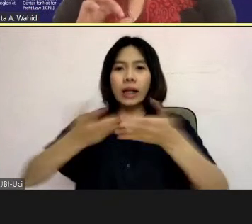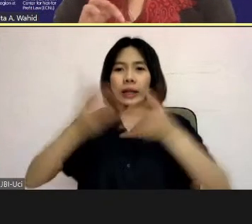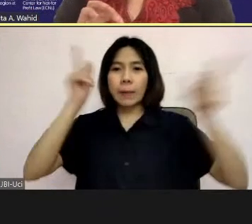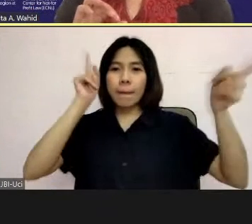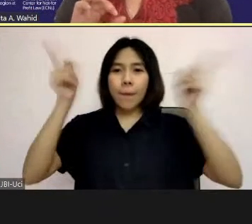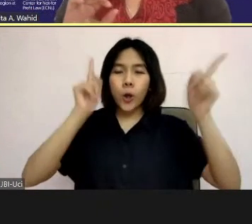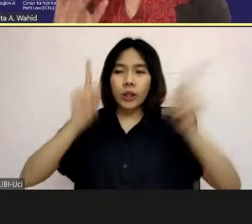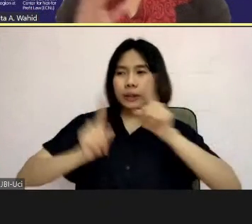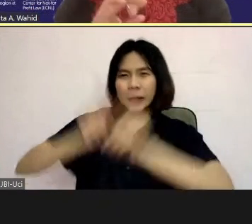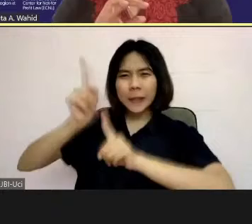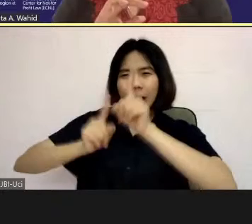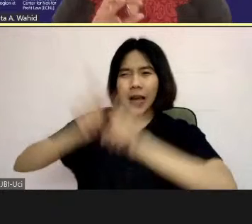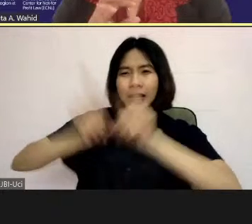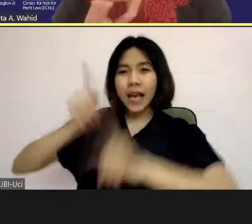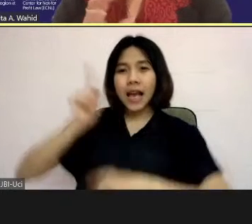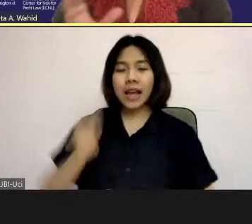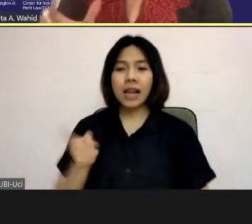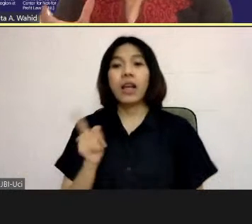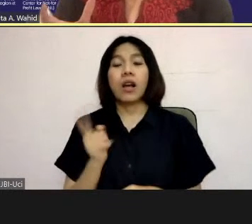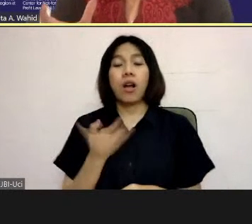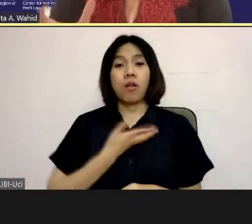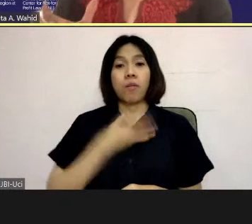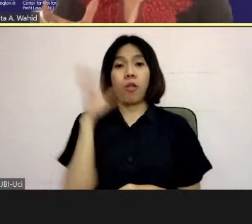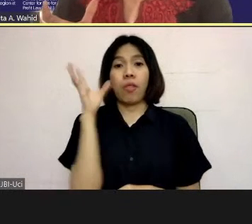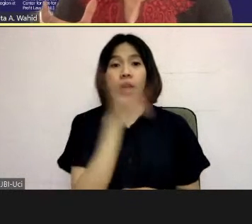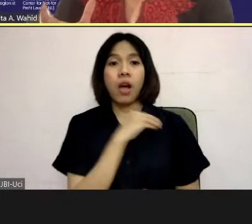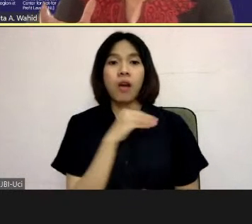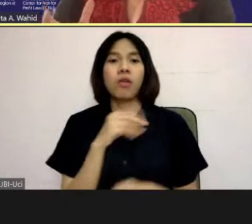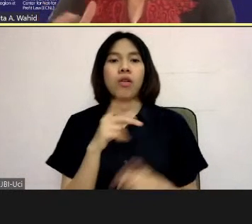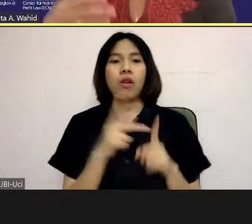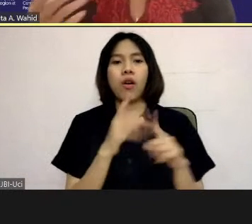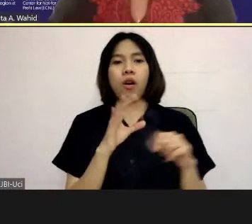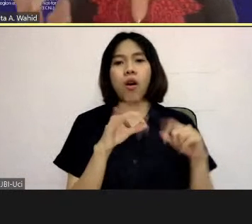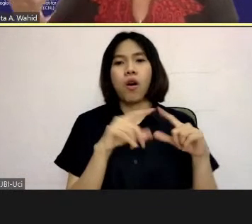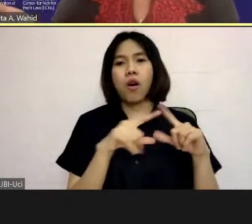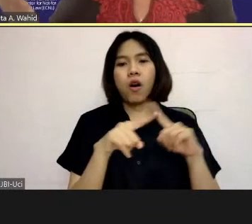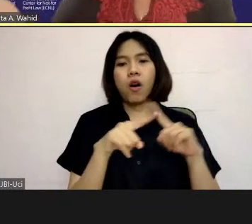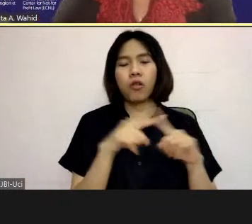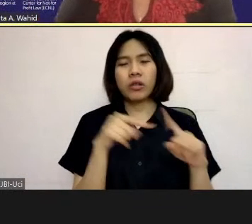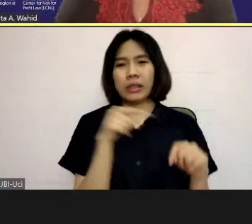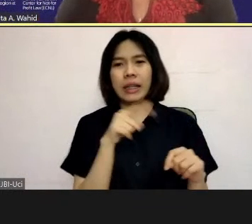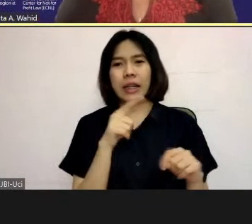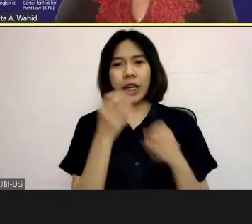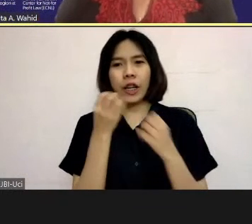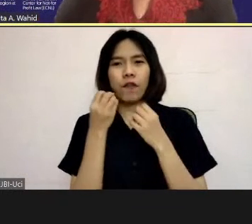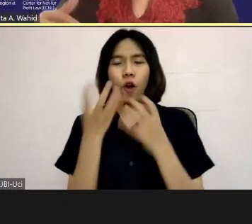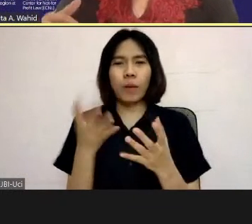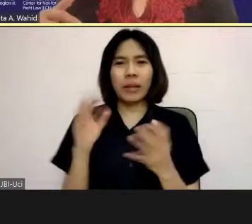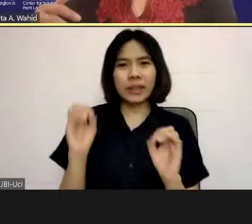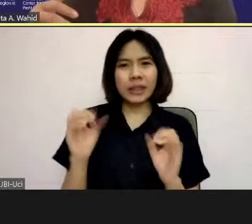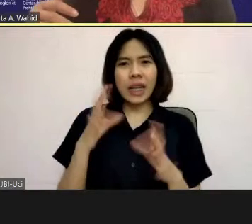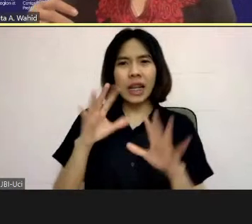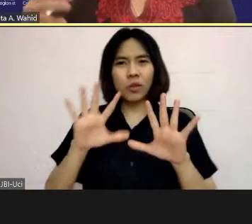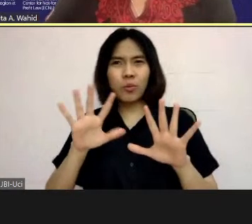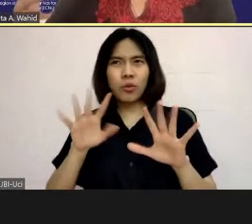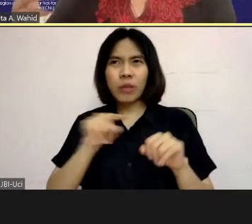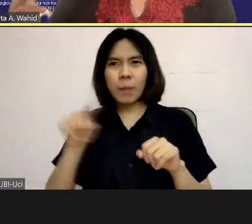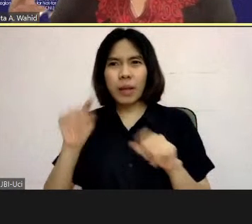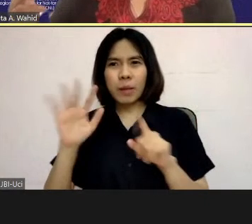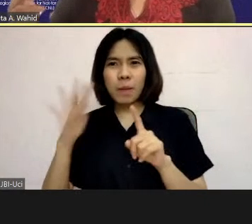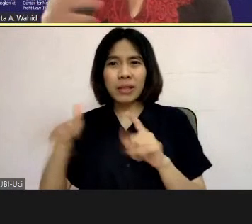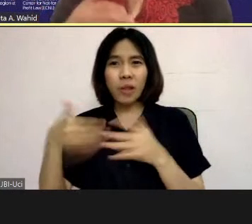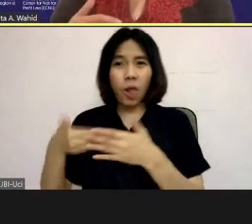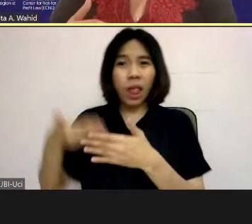contestations. If we saw or put these hoaxes as a weapon, it's not like new